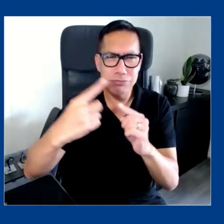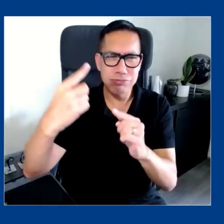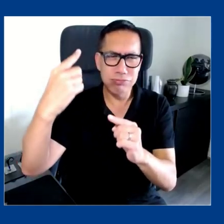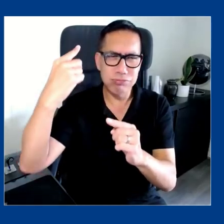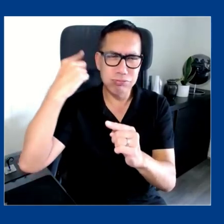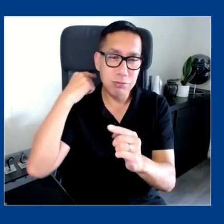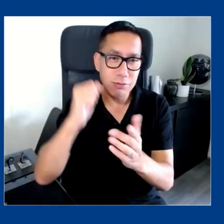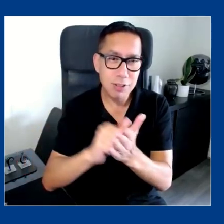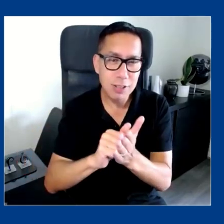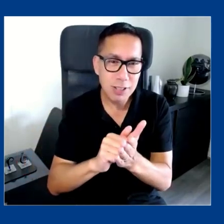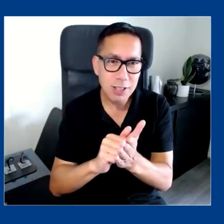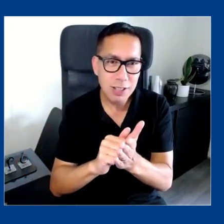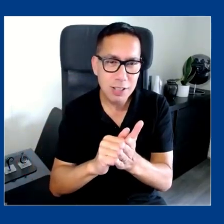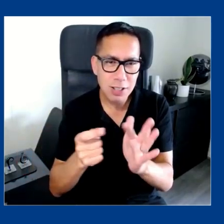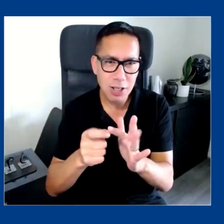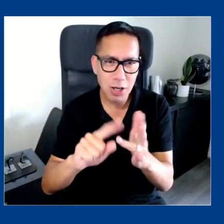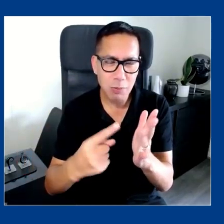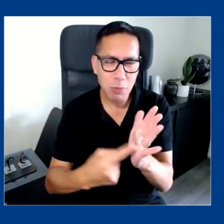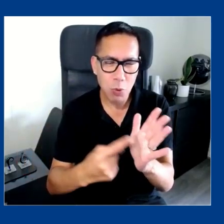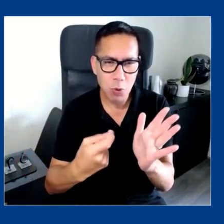In